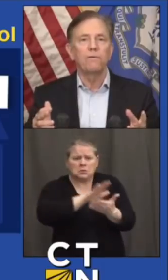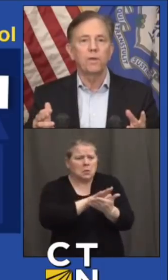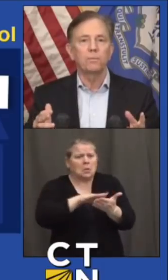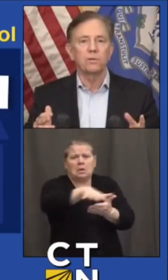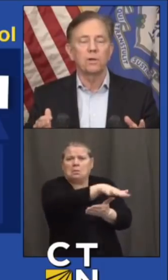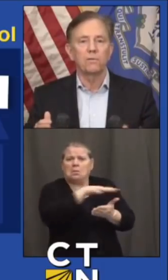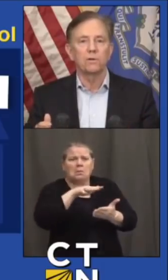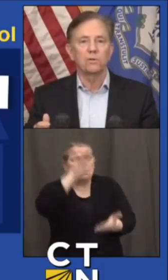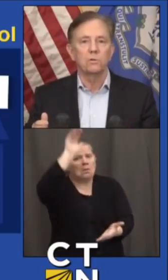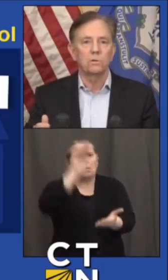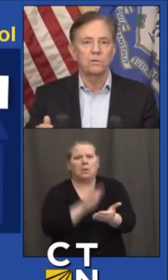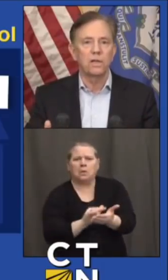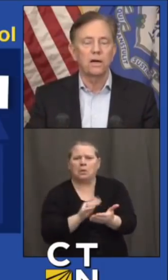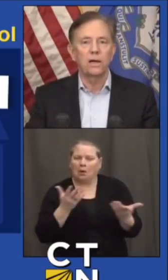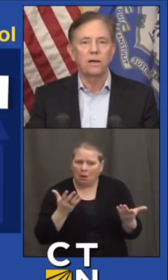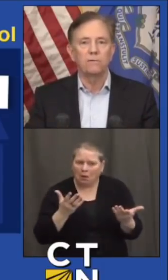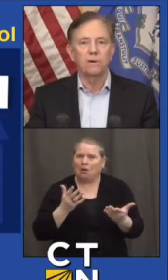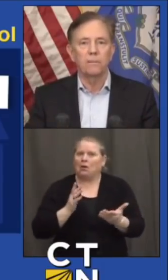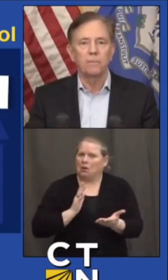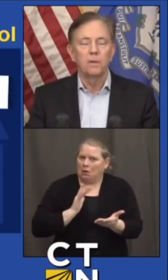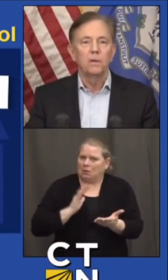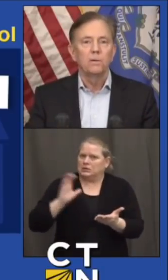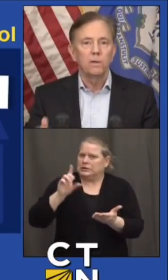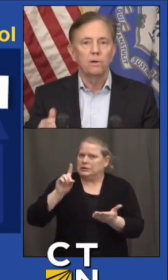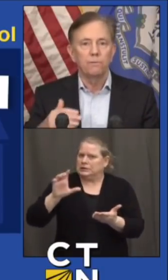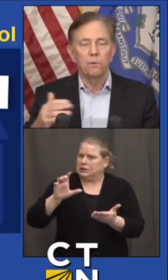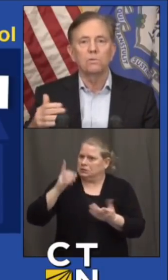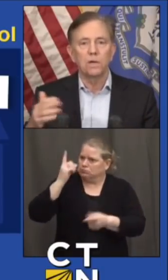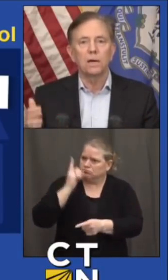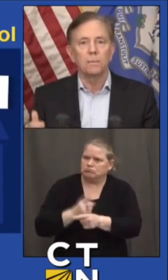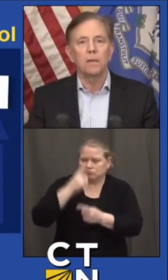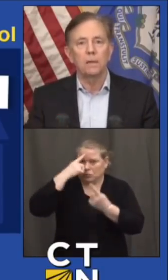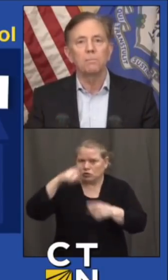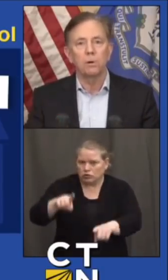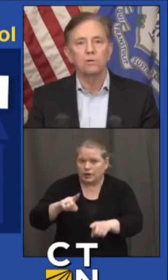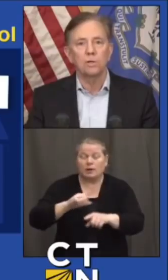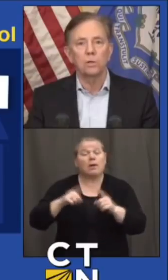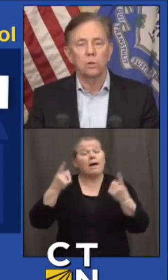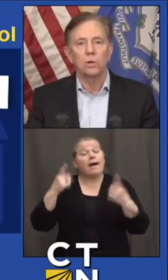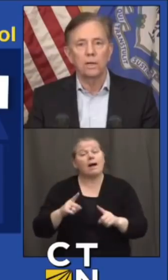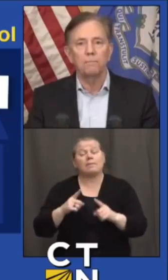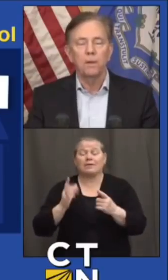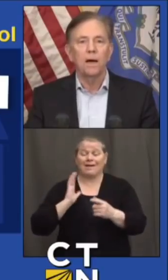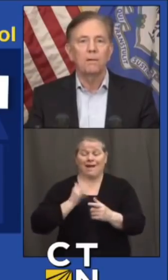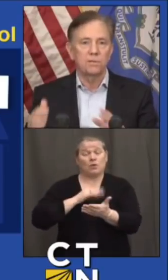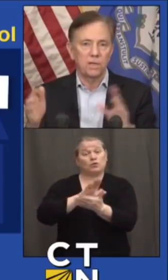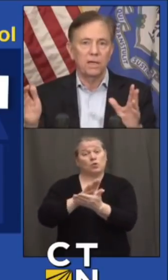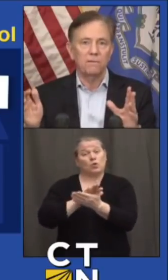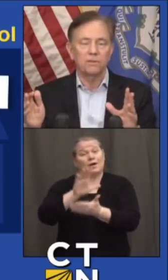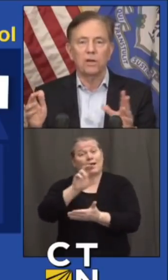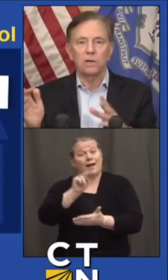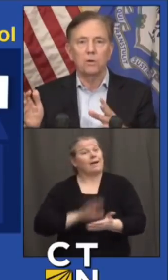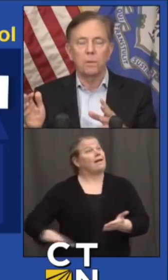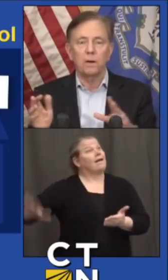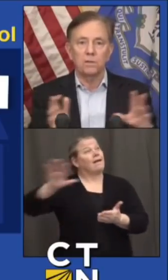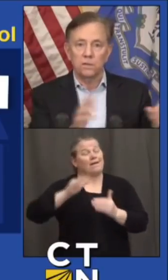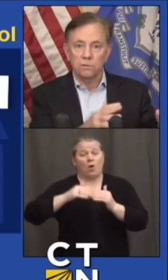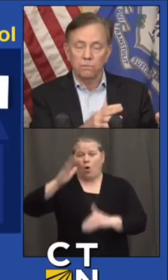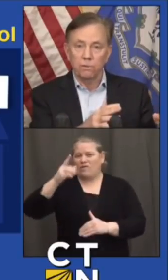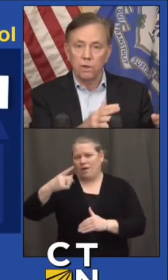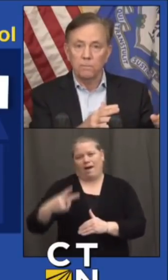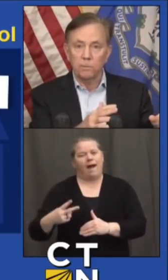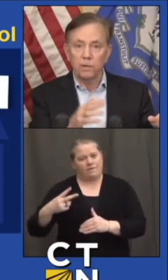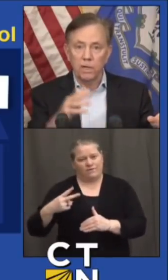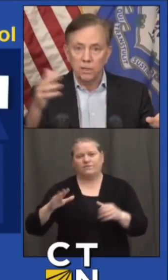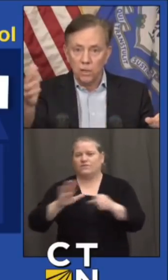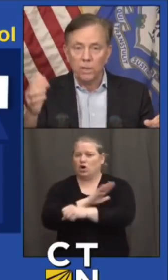over 50% of our schools now have full-time in-person learning. Obviously, if a child or a parent doesn't